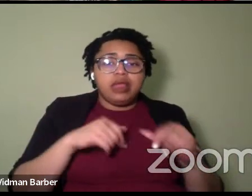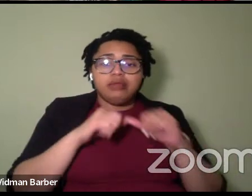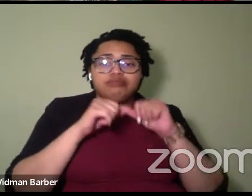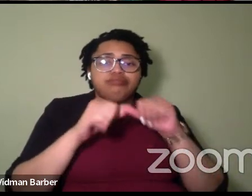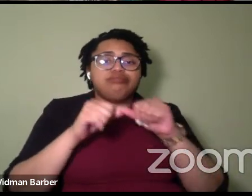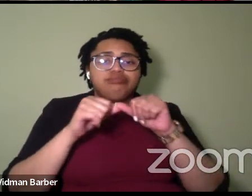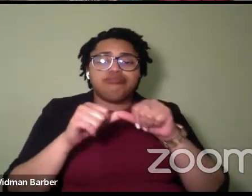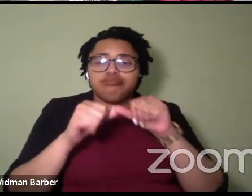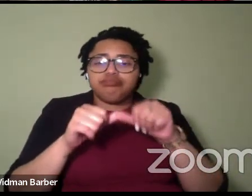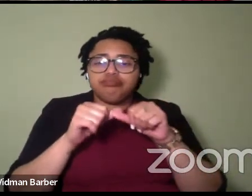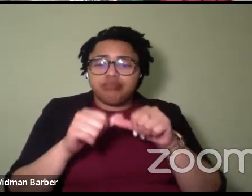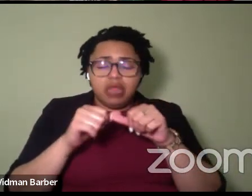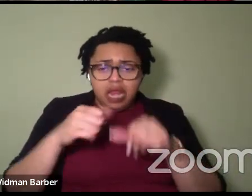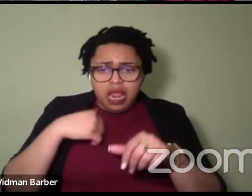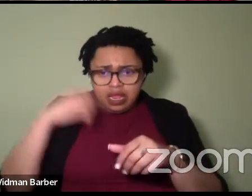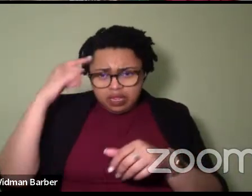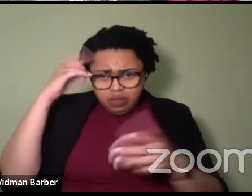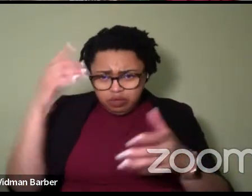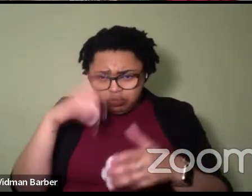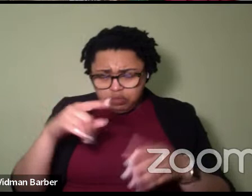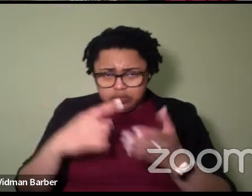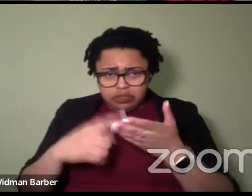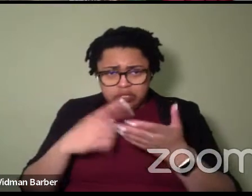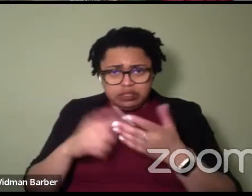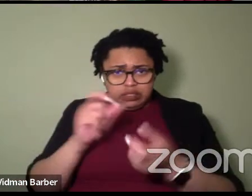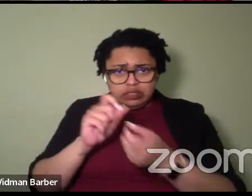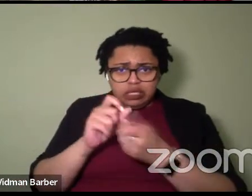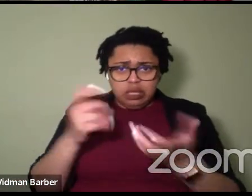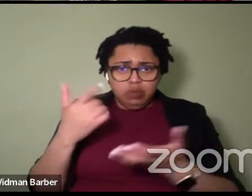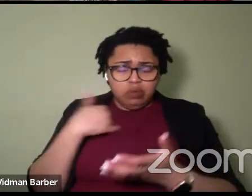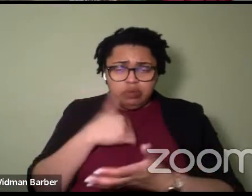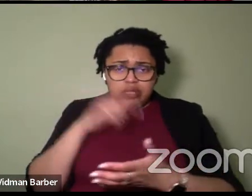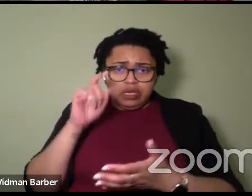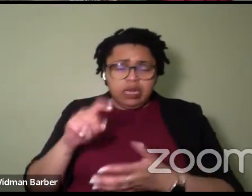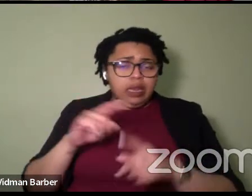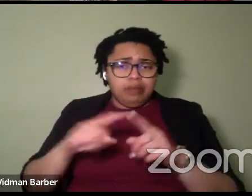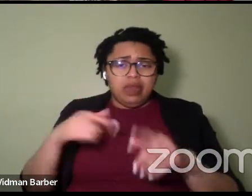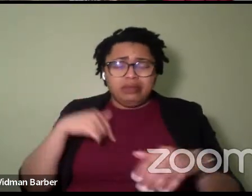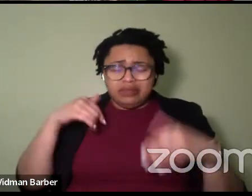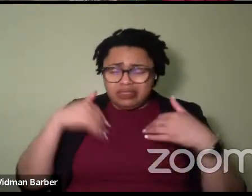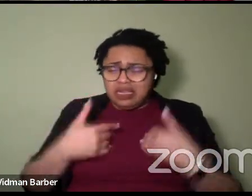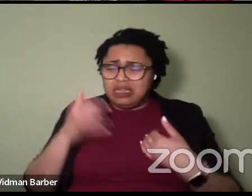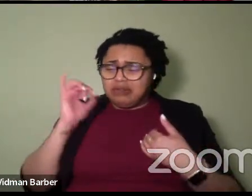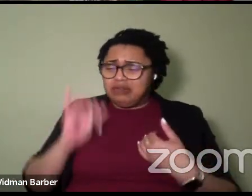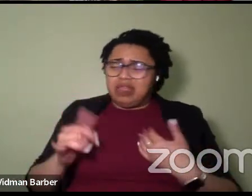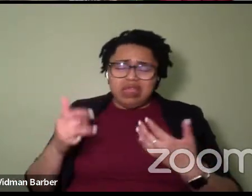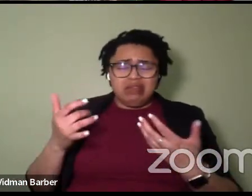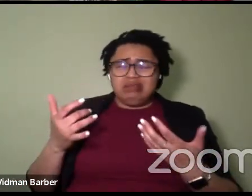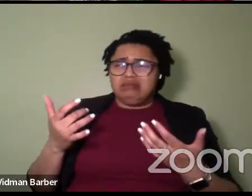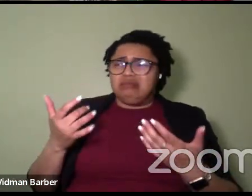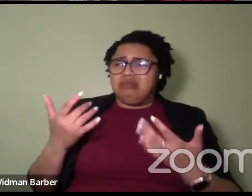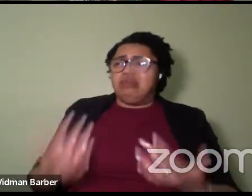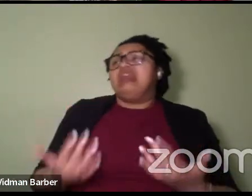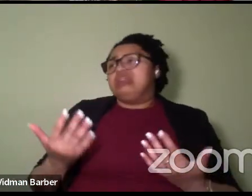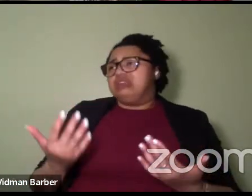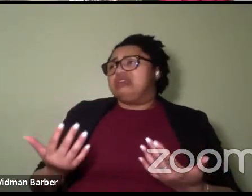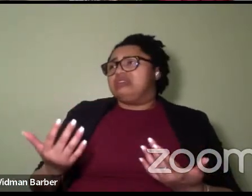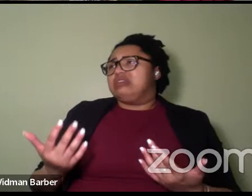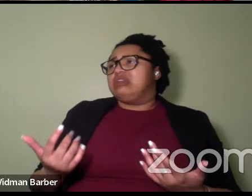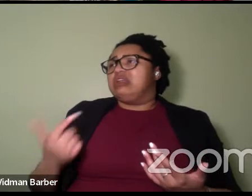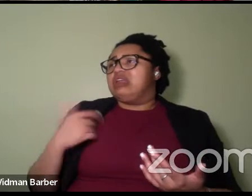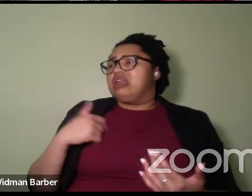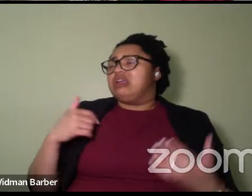we need. But I think I'm tired of that weight. I think I'm tired